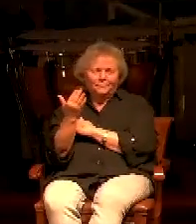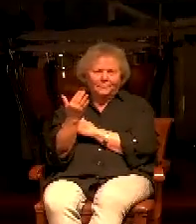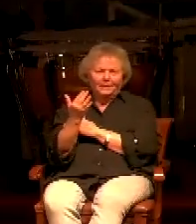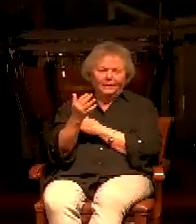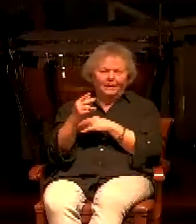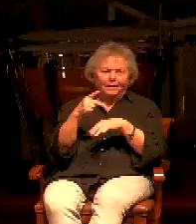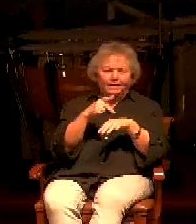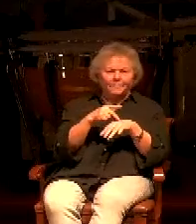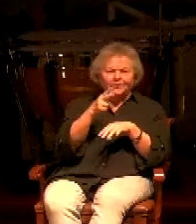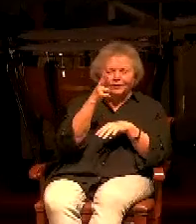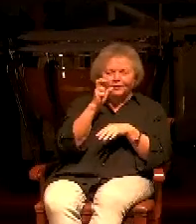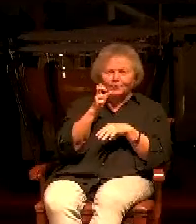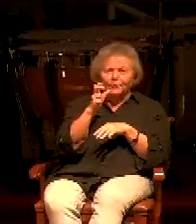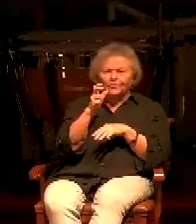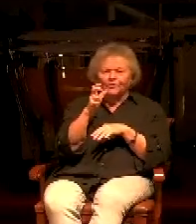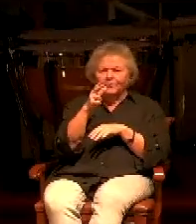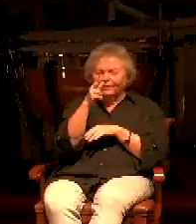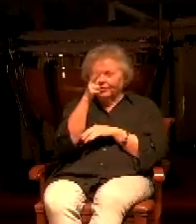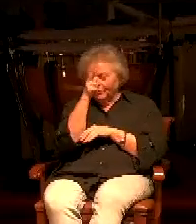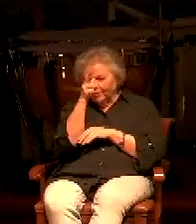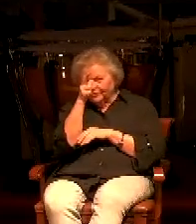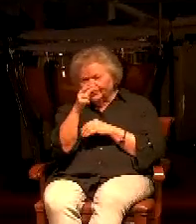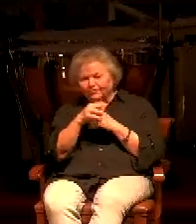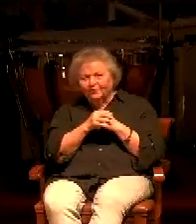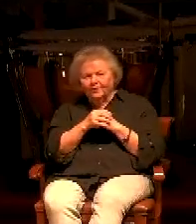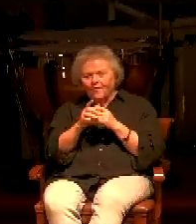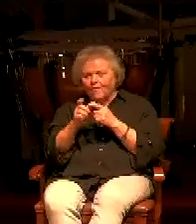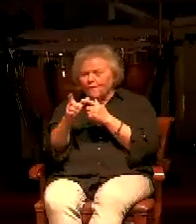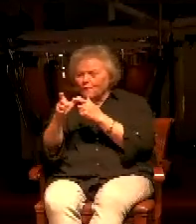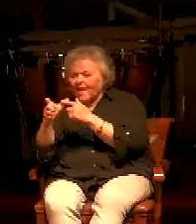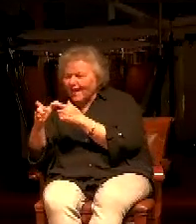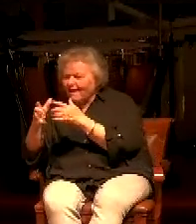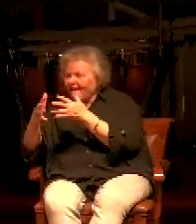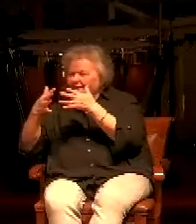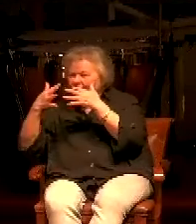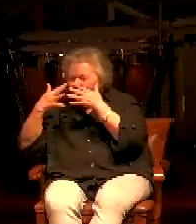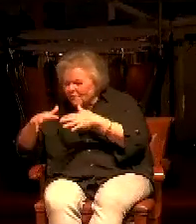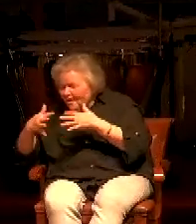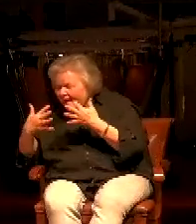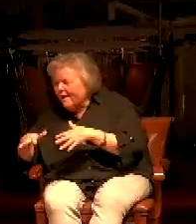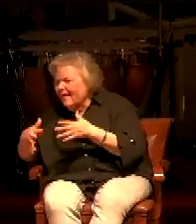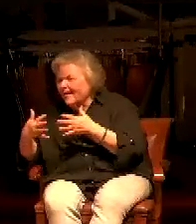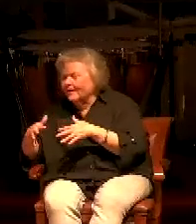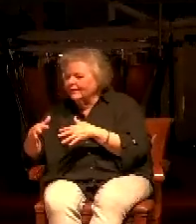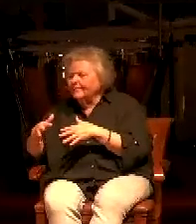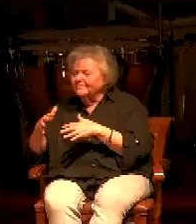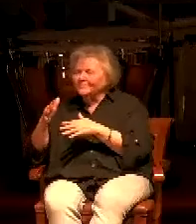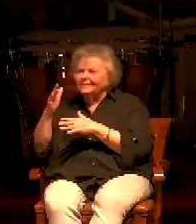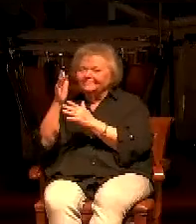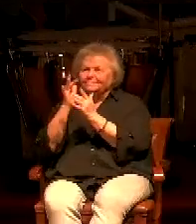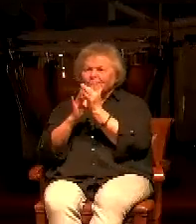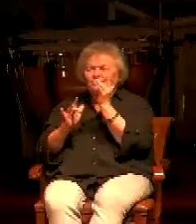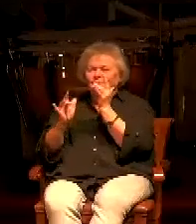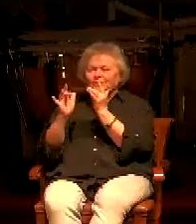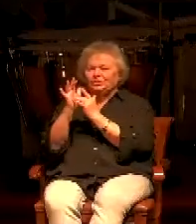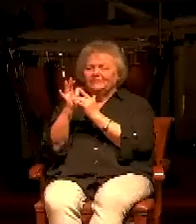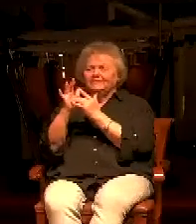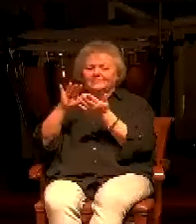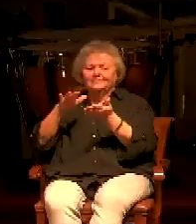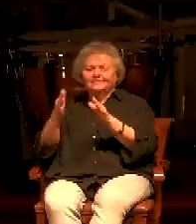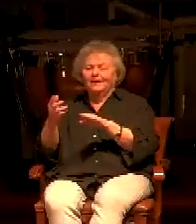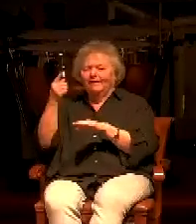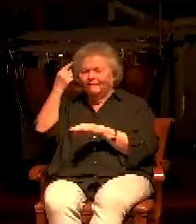went and died. He saved him. He redeemed him. And you know what this tells me? It tells me that nobody's too